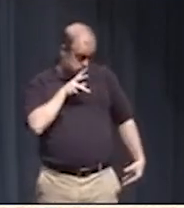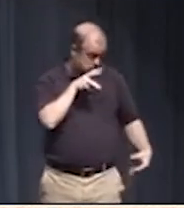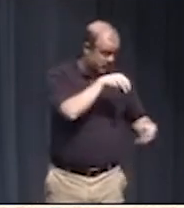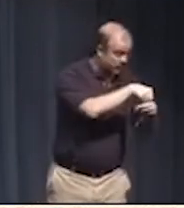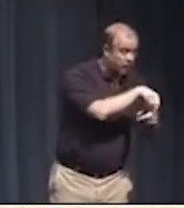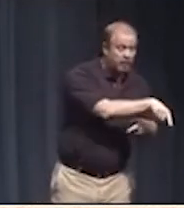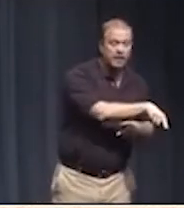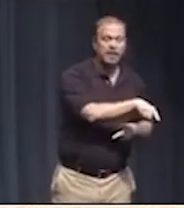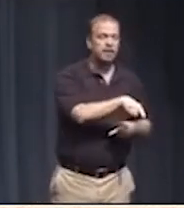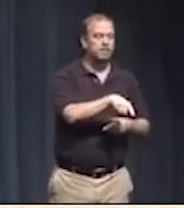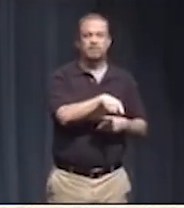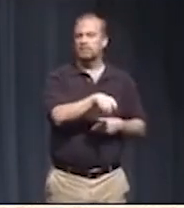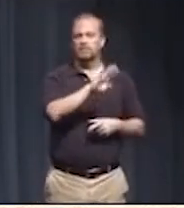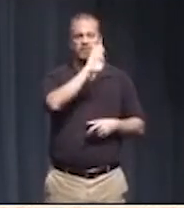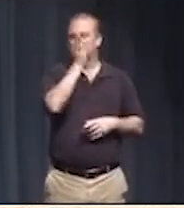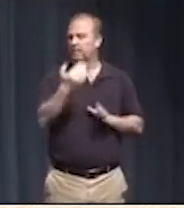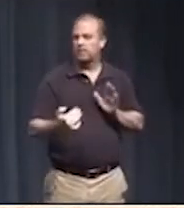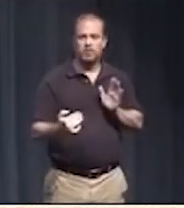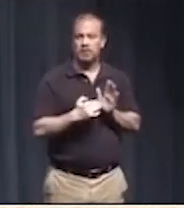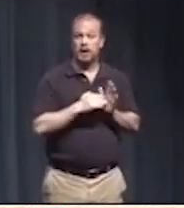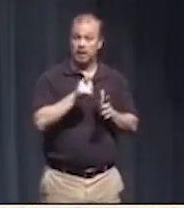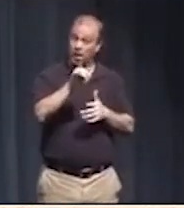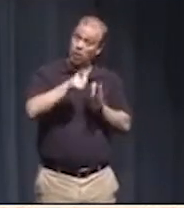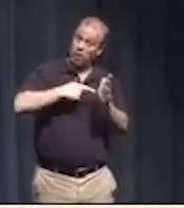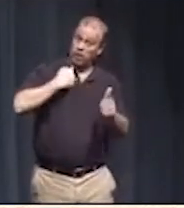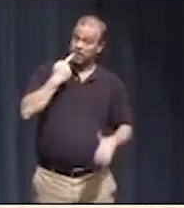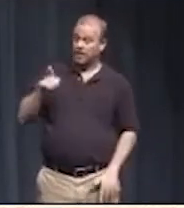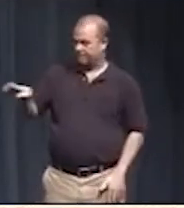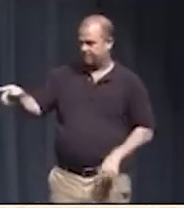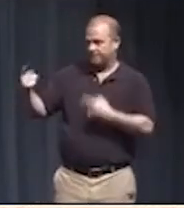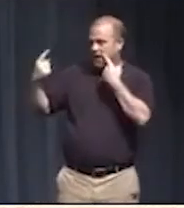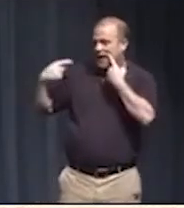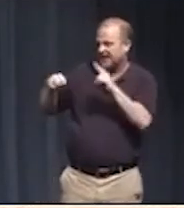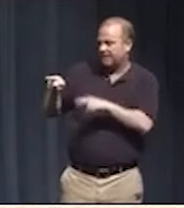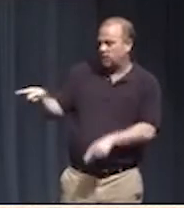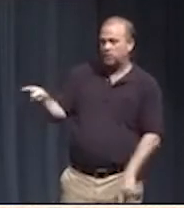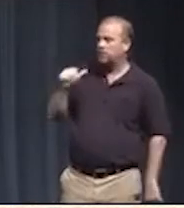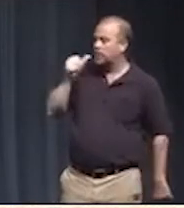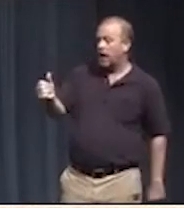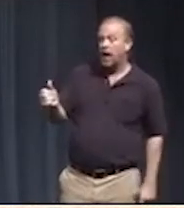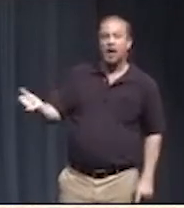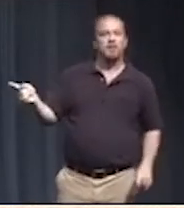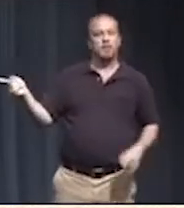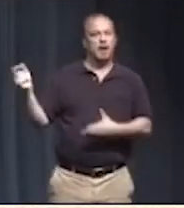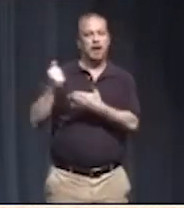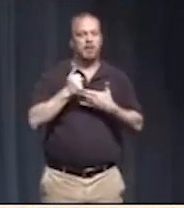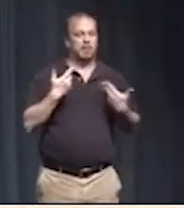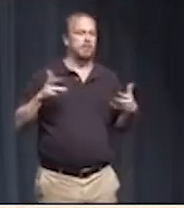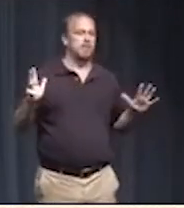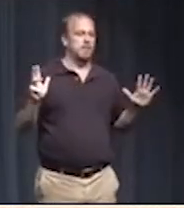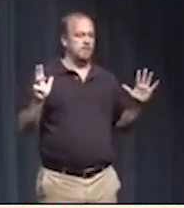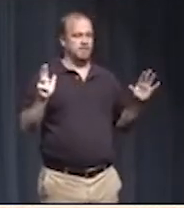him he's not successful at it. He's not being helpful.